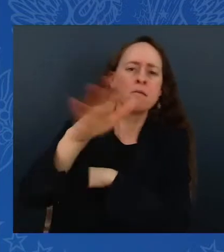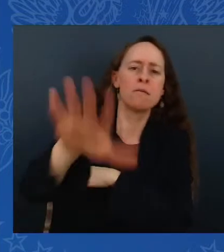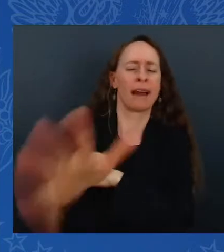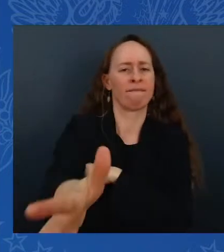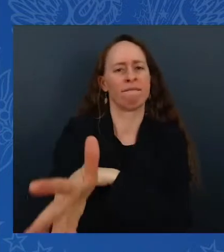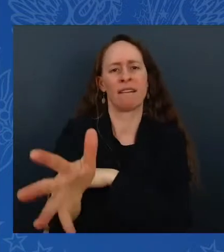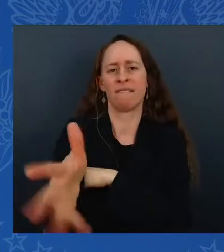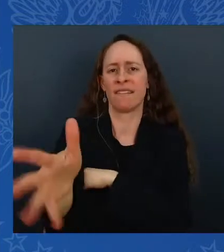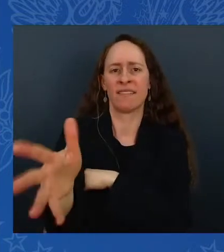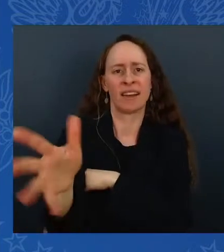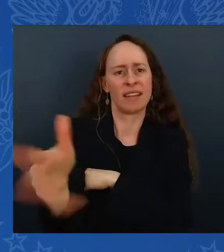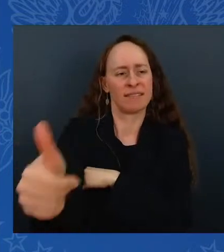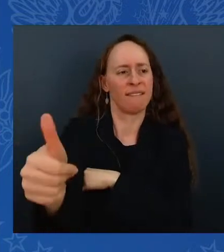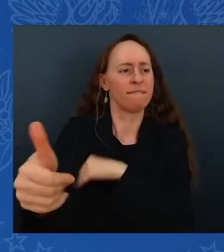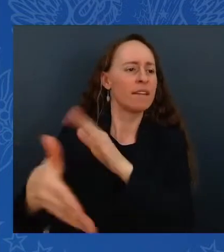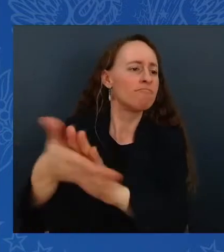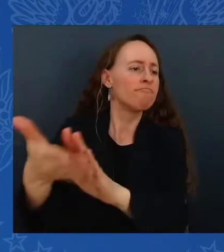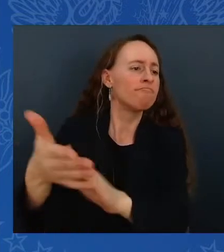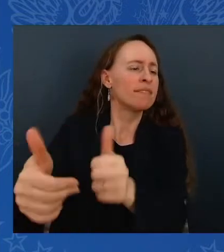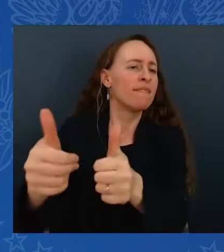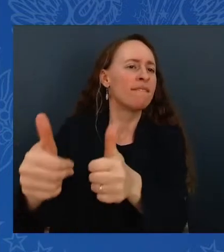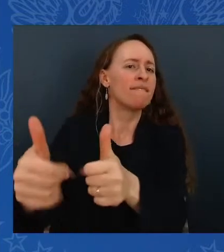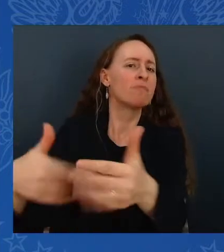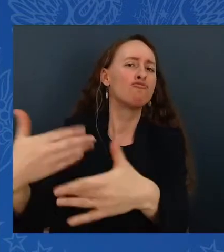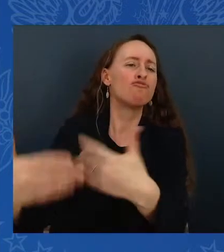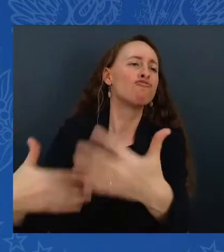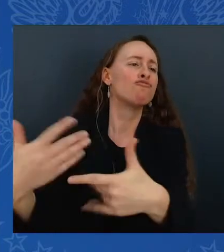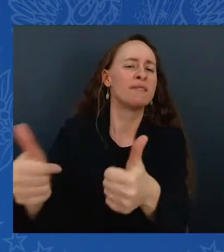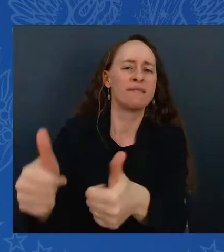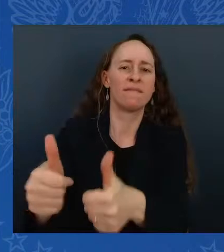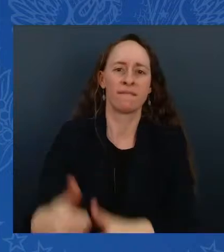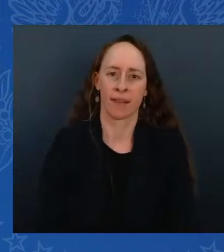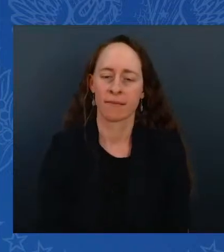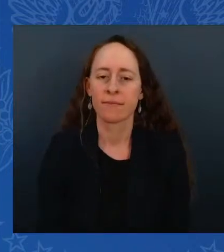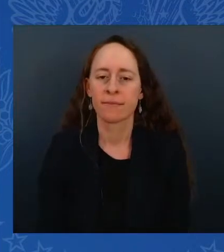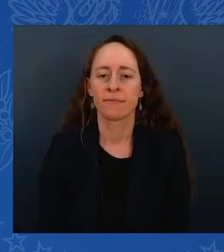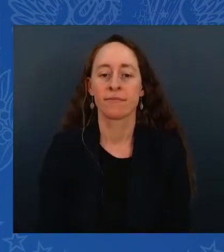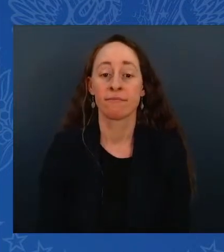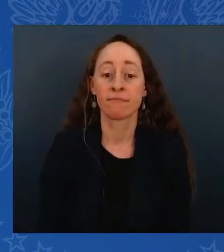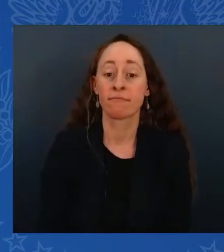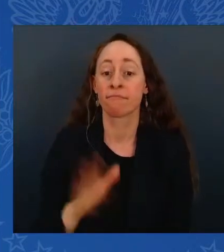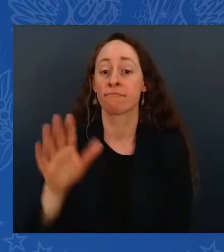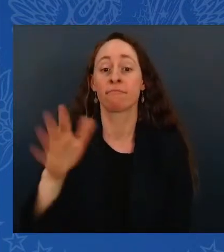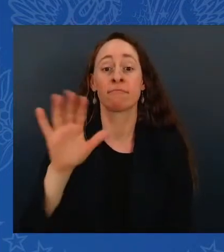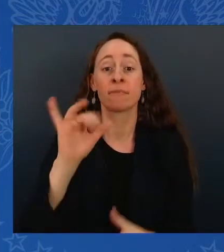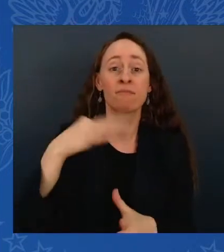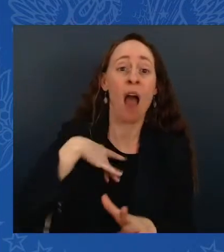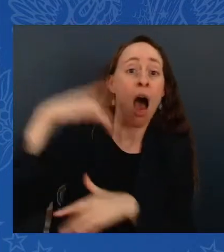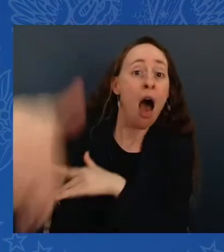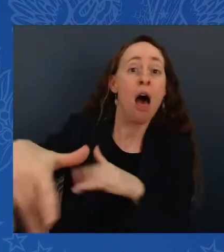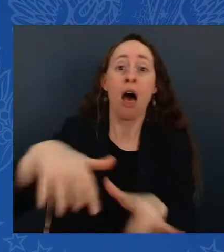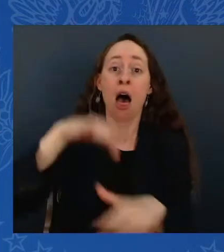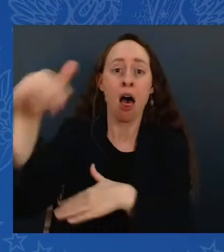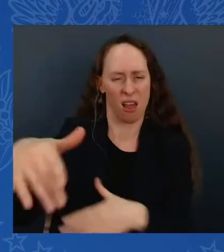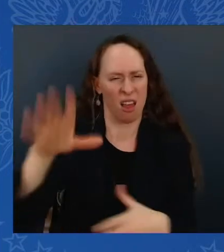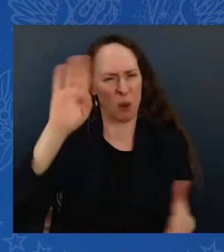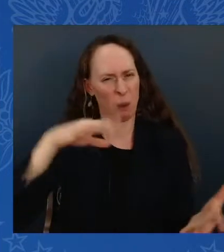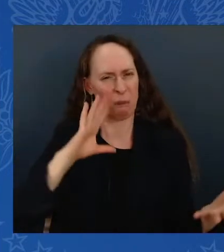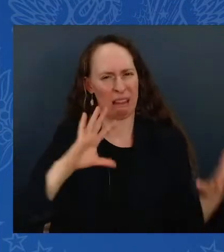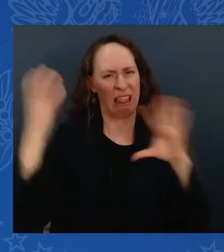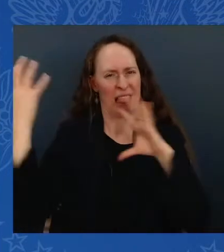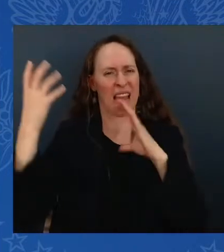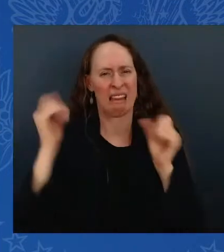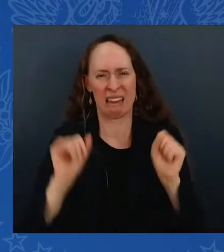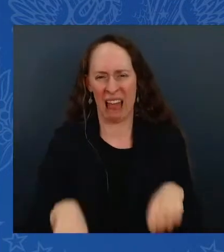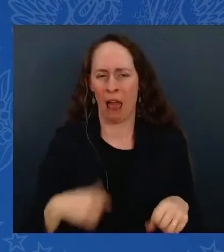will also do enormous damage to our economy if that independence is ever lost. You know, my new economic playbook also rejects the